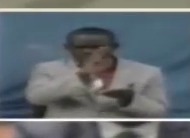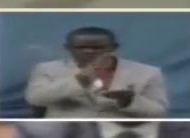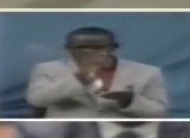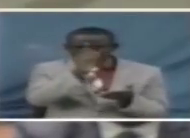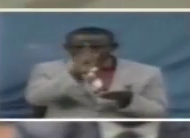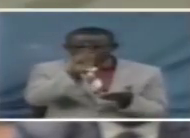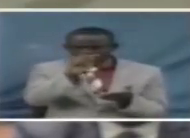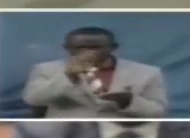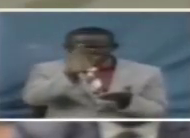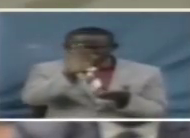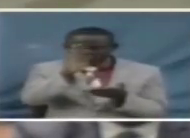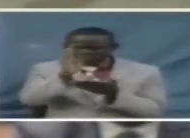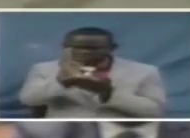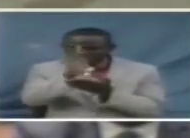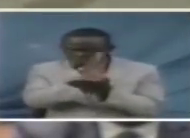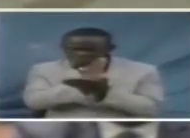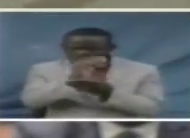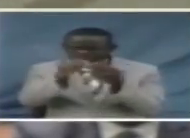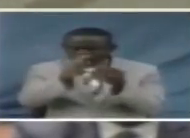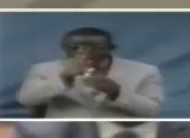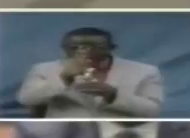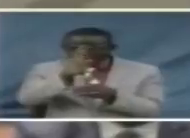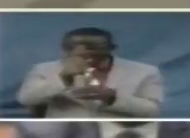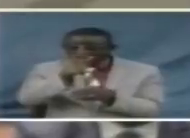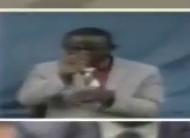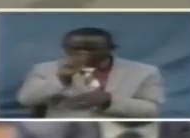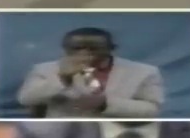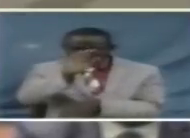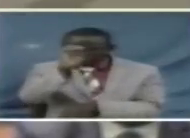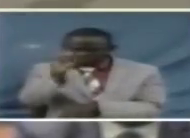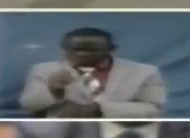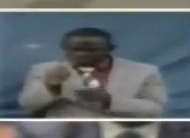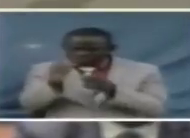Of this amount, 49.1 billion, or